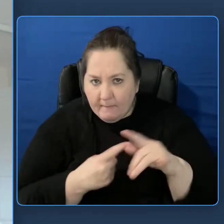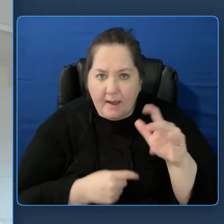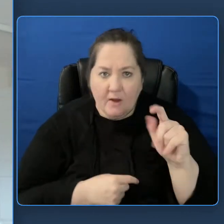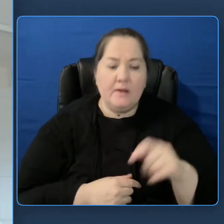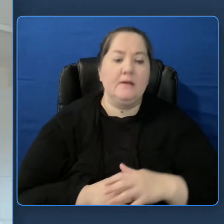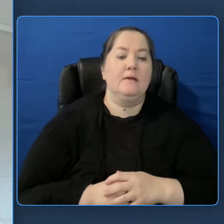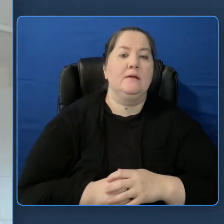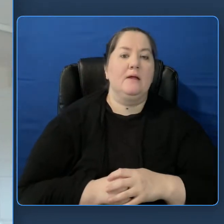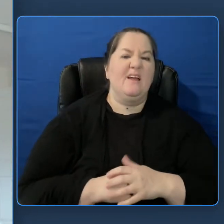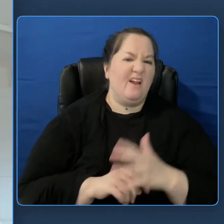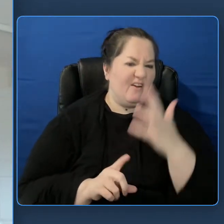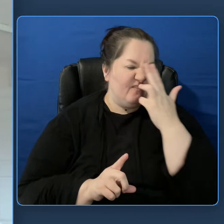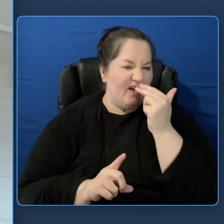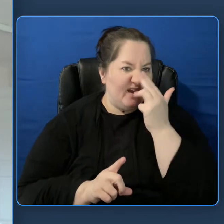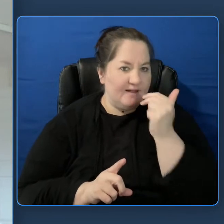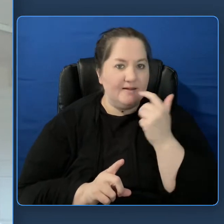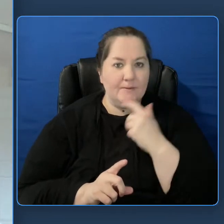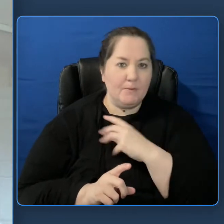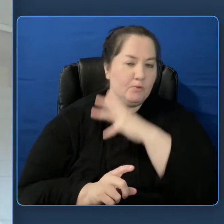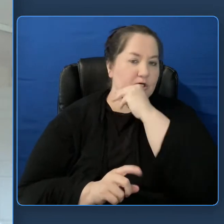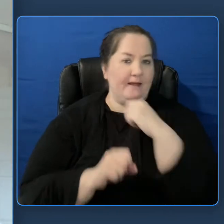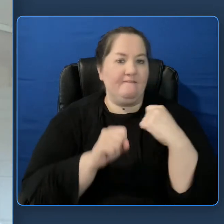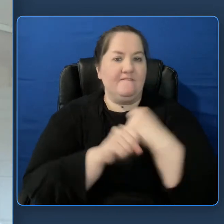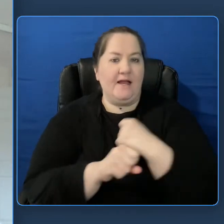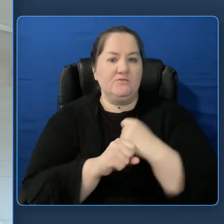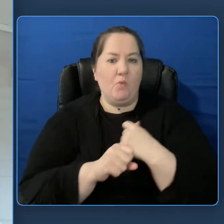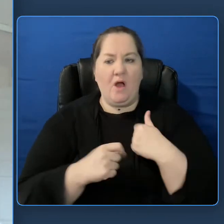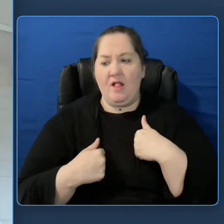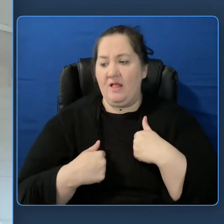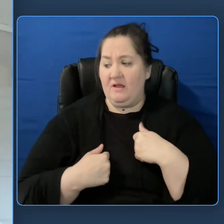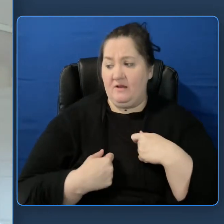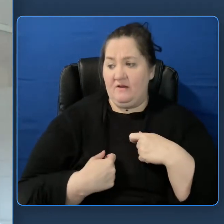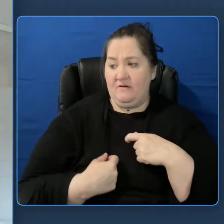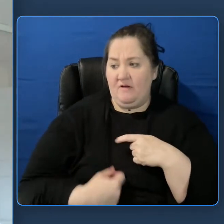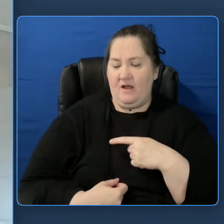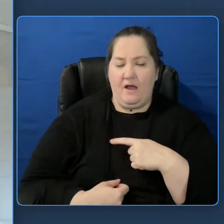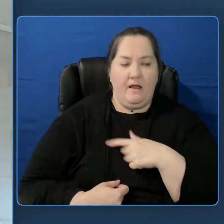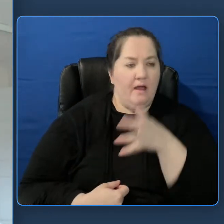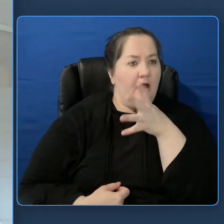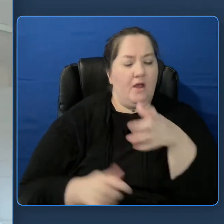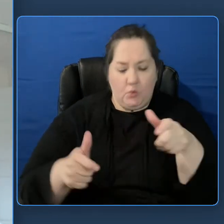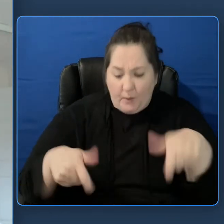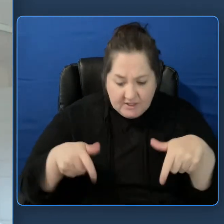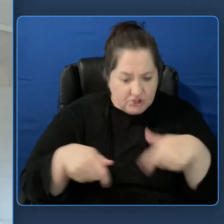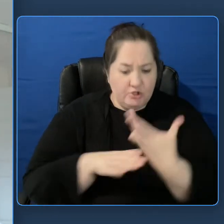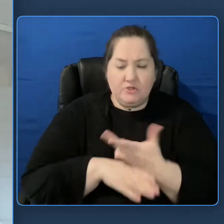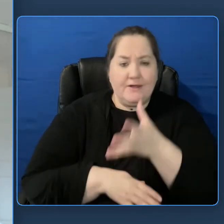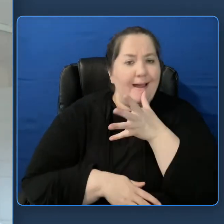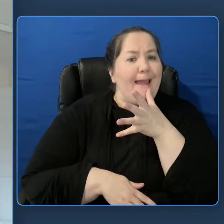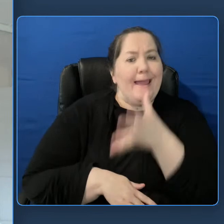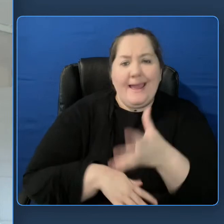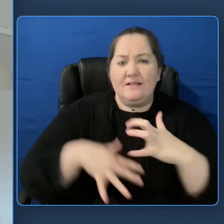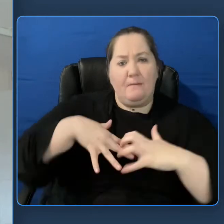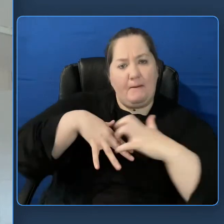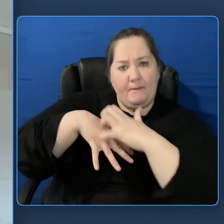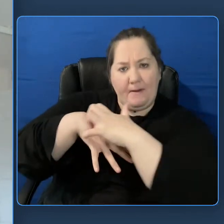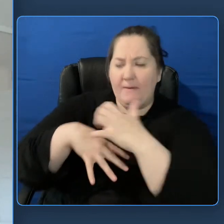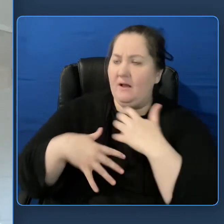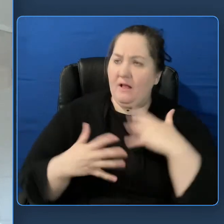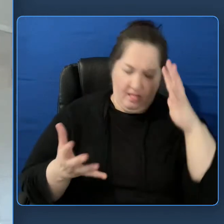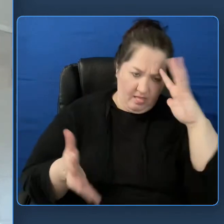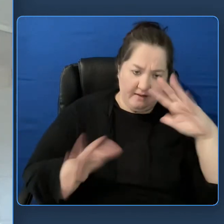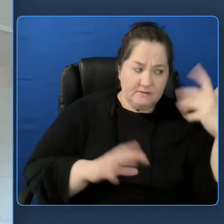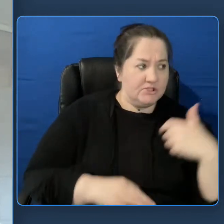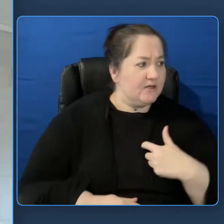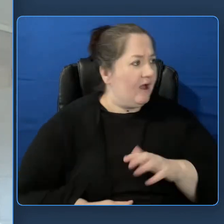our funny little pretend fights and be like, I'd be like, gosh, I hate these things. It really messed me